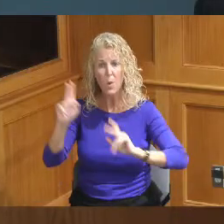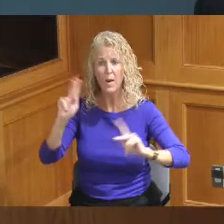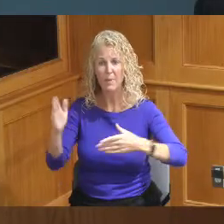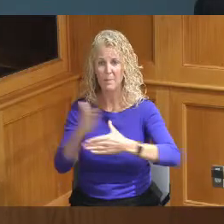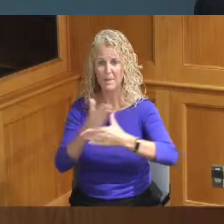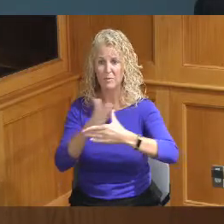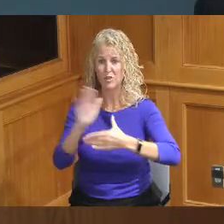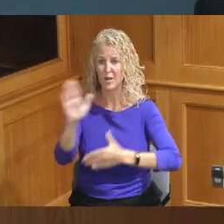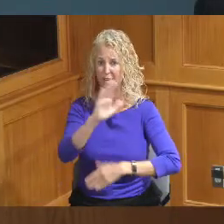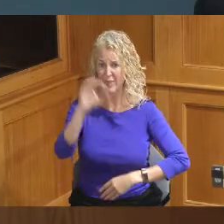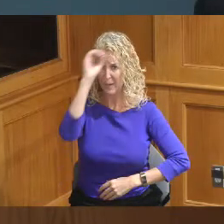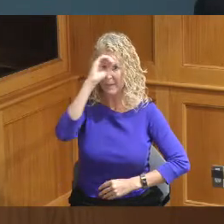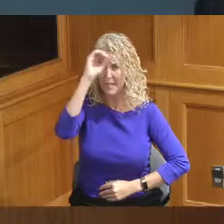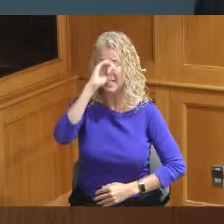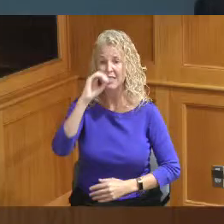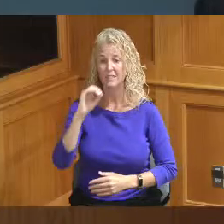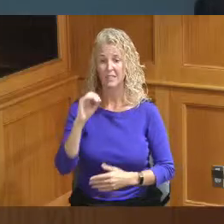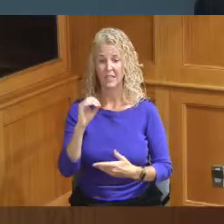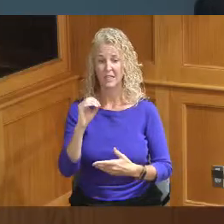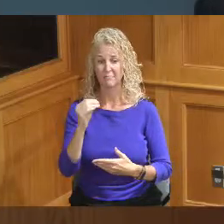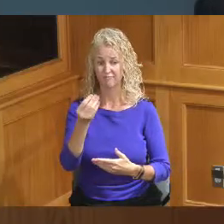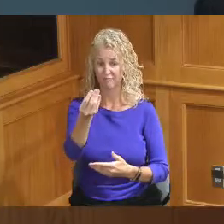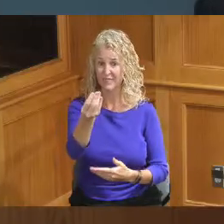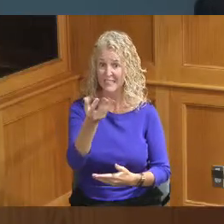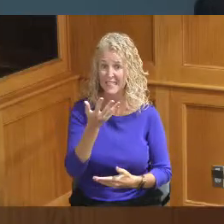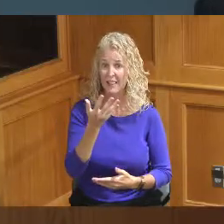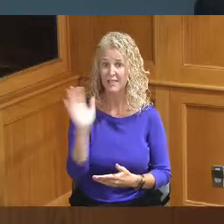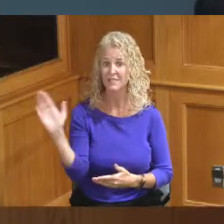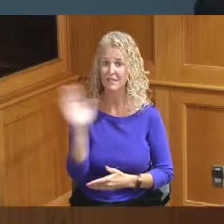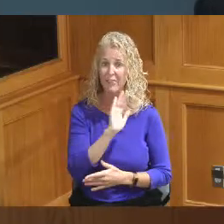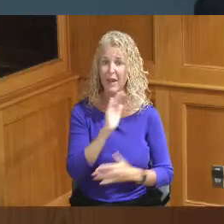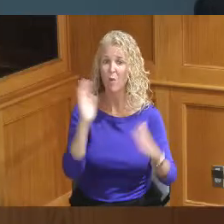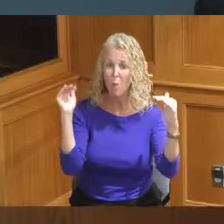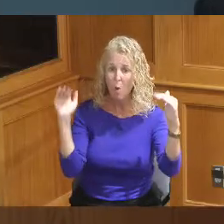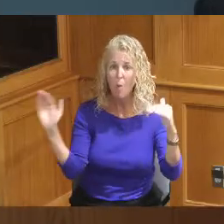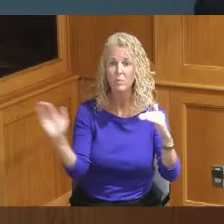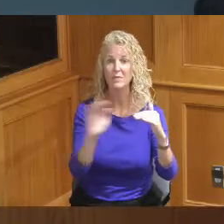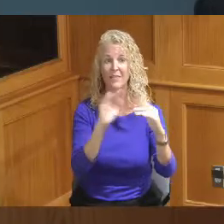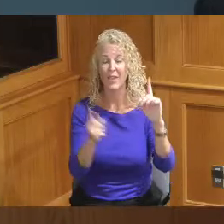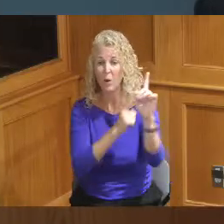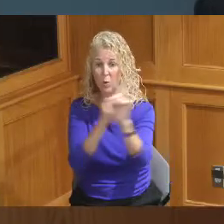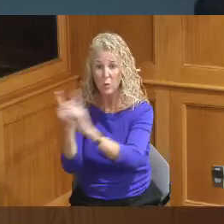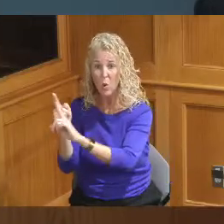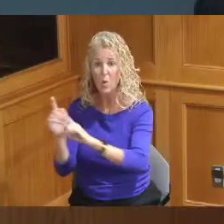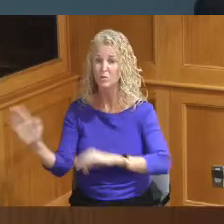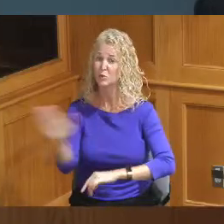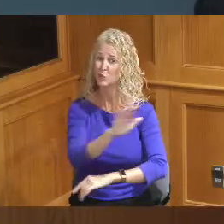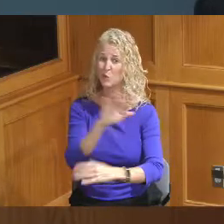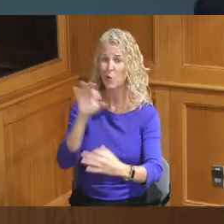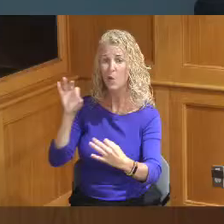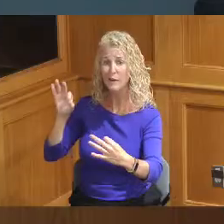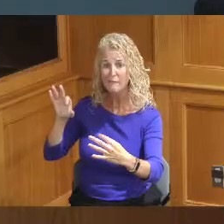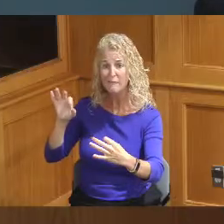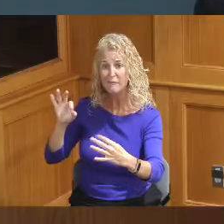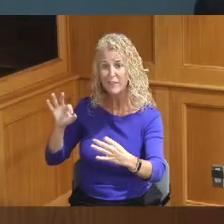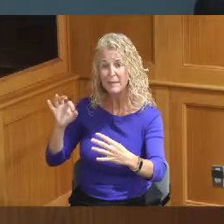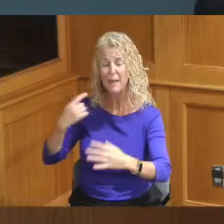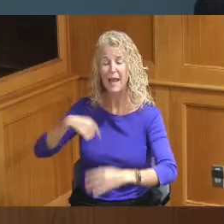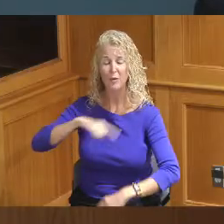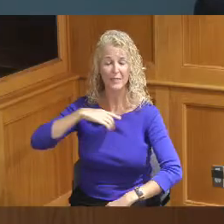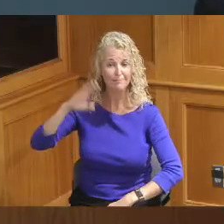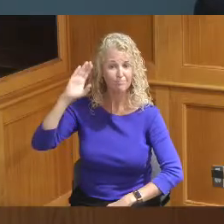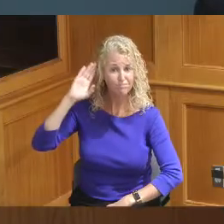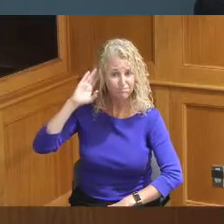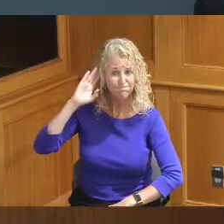in and talk to us about what they hope they can get from this lease. And we have listened to that, and this document is a reflection of